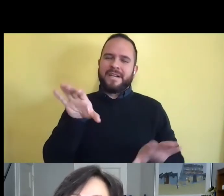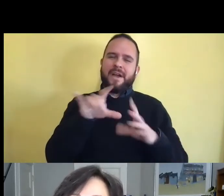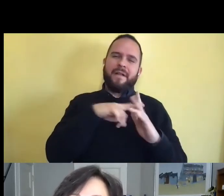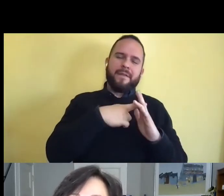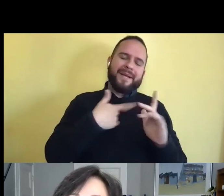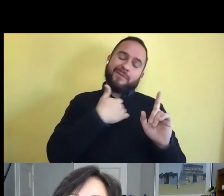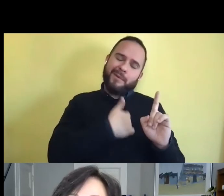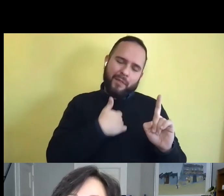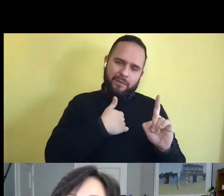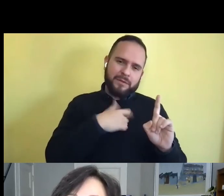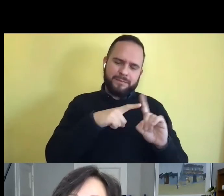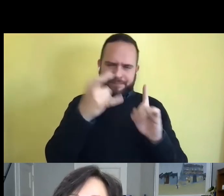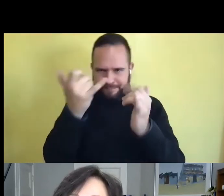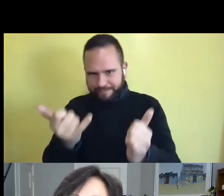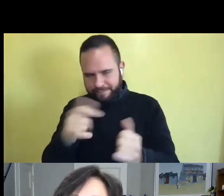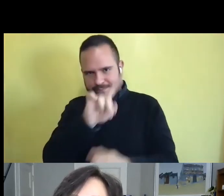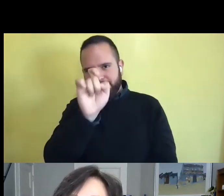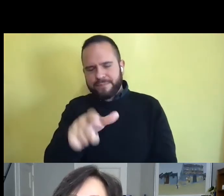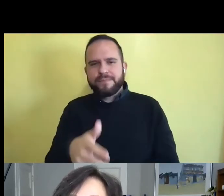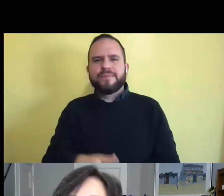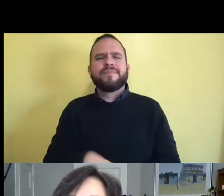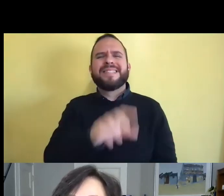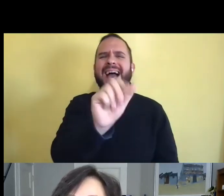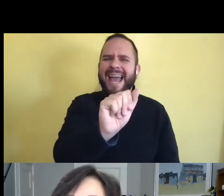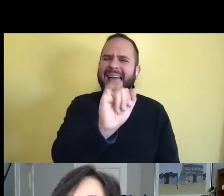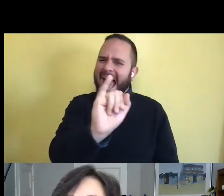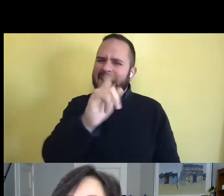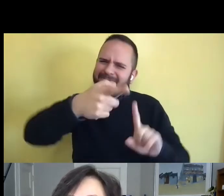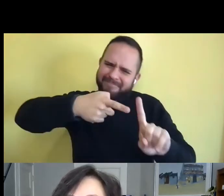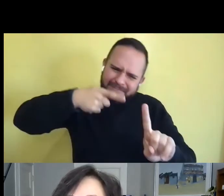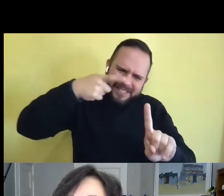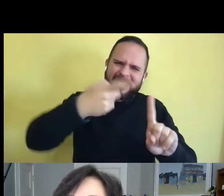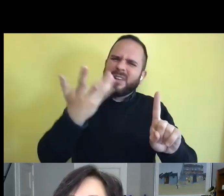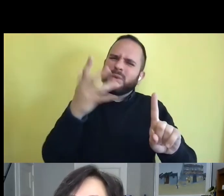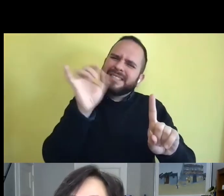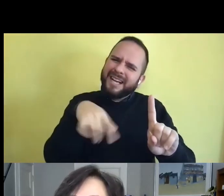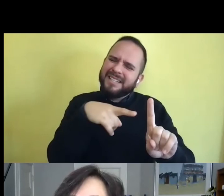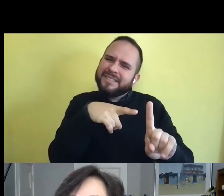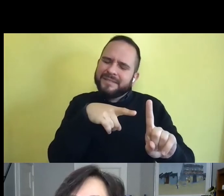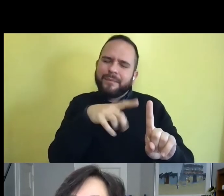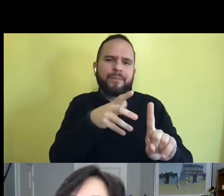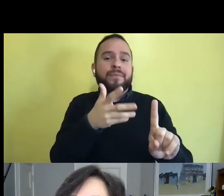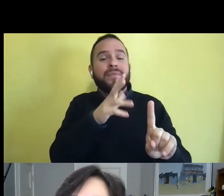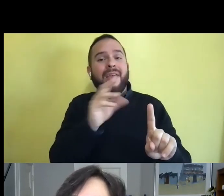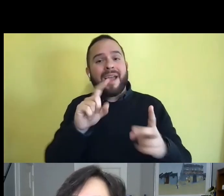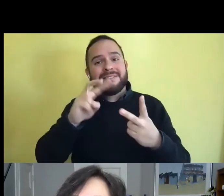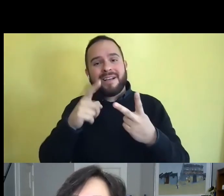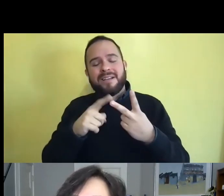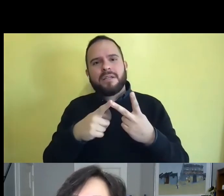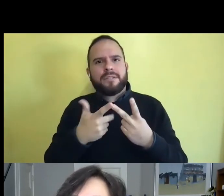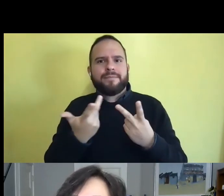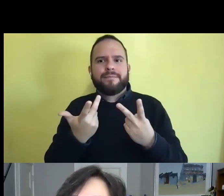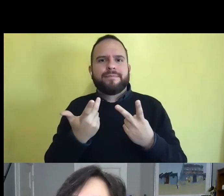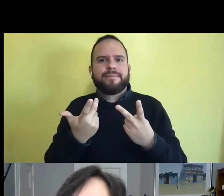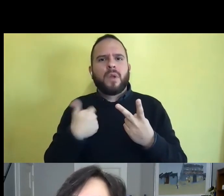But what specifically is AI? And then also she goes on to say, and what steps can we take to help to